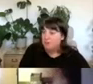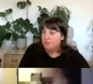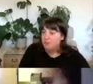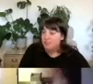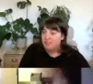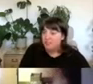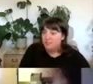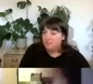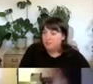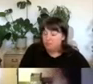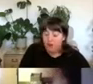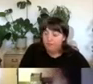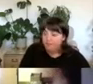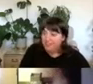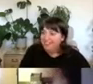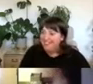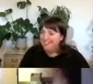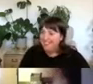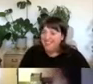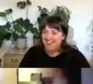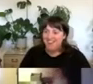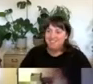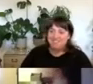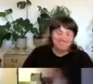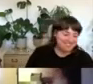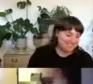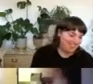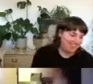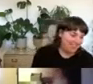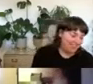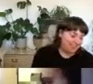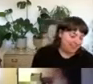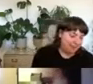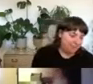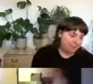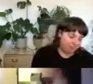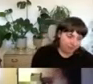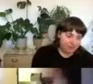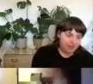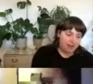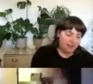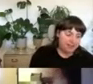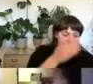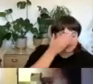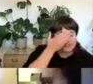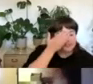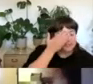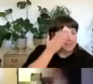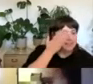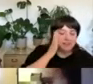-stigma is rife um so yeah uh this